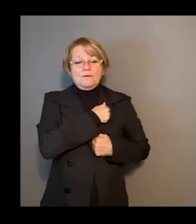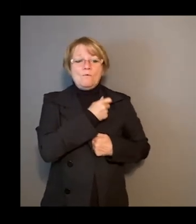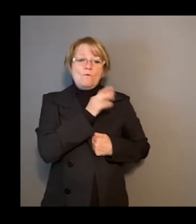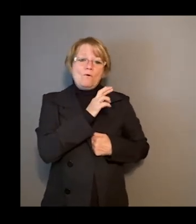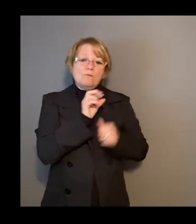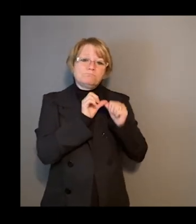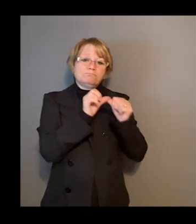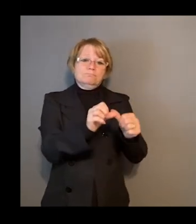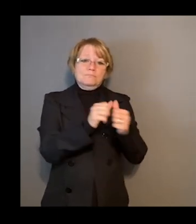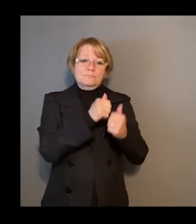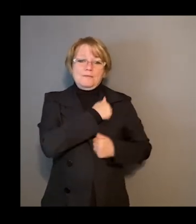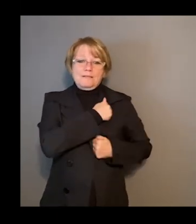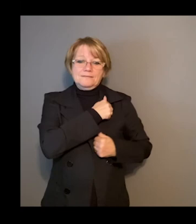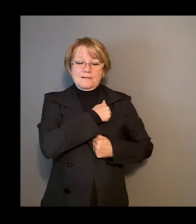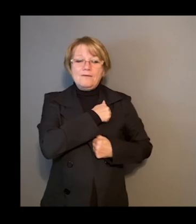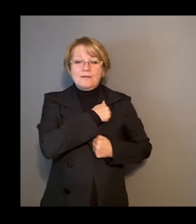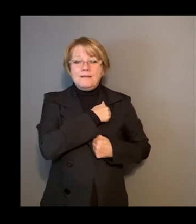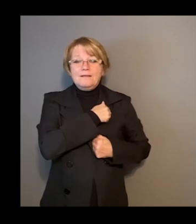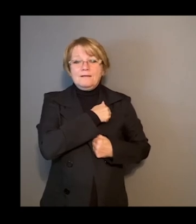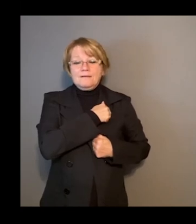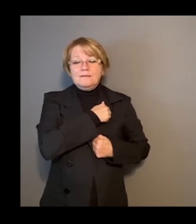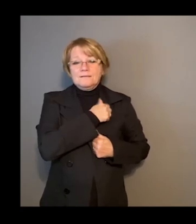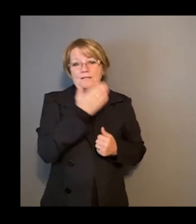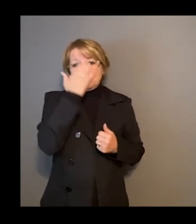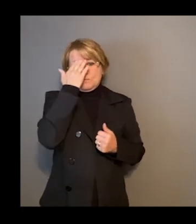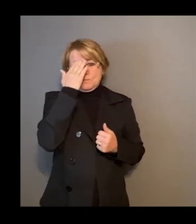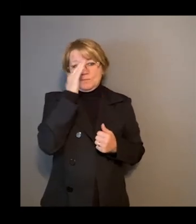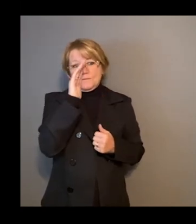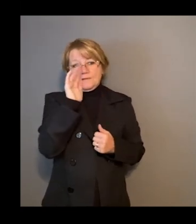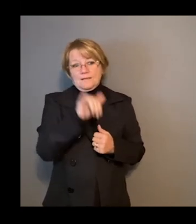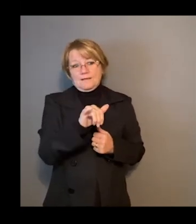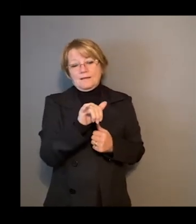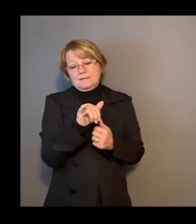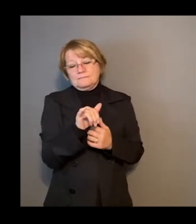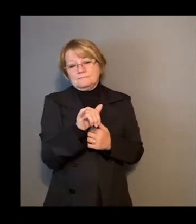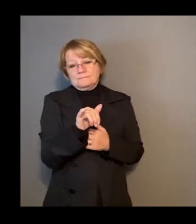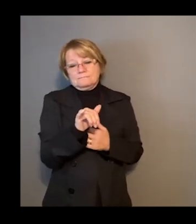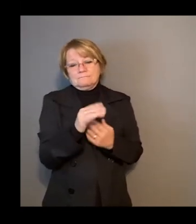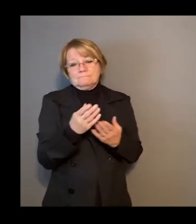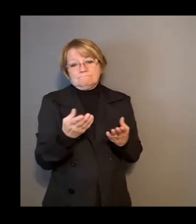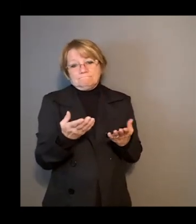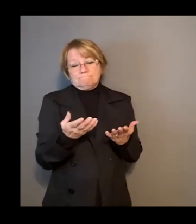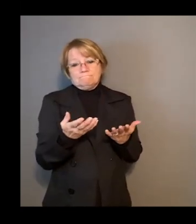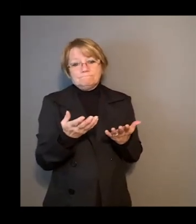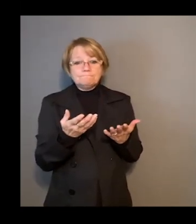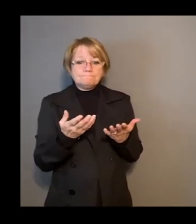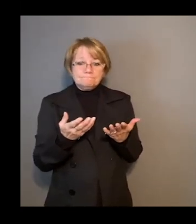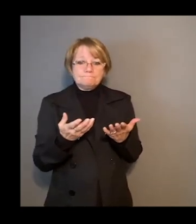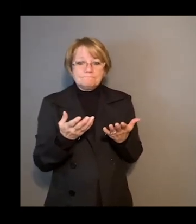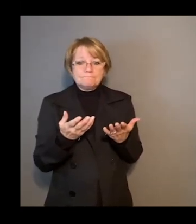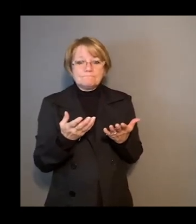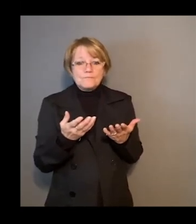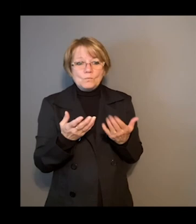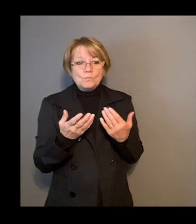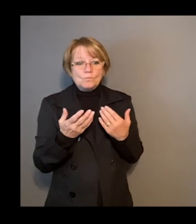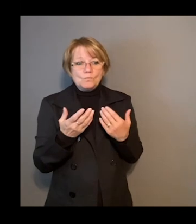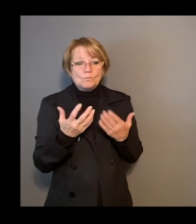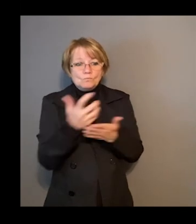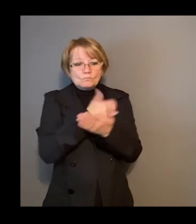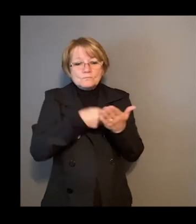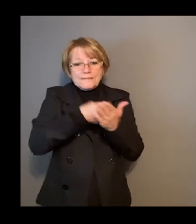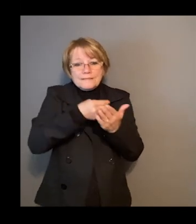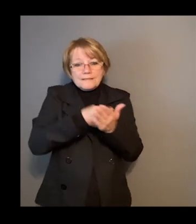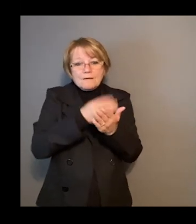like I'd have a financial income that is consistent and it always come